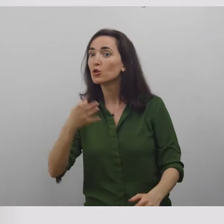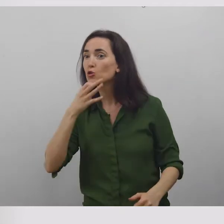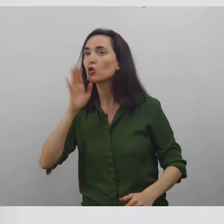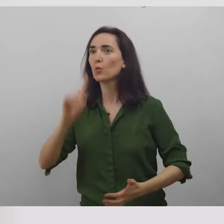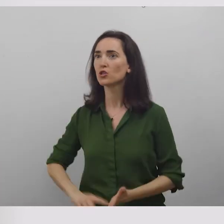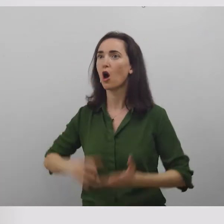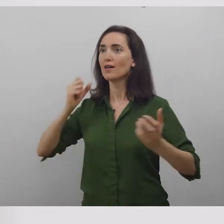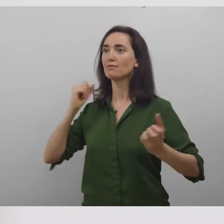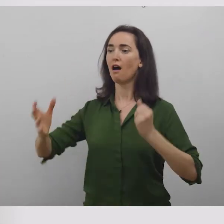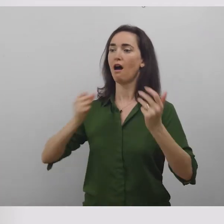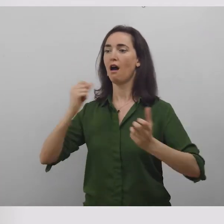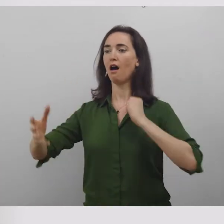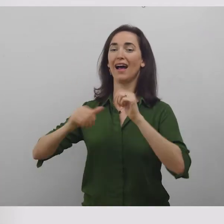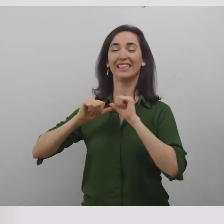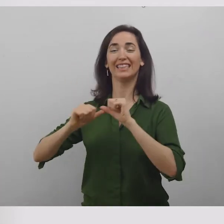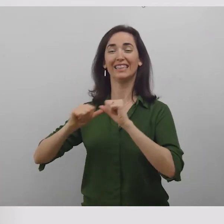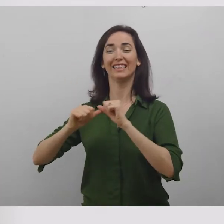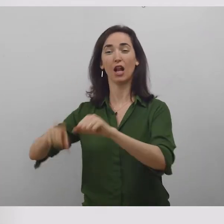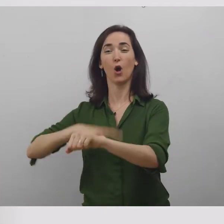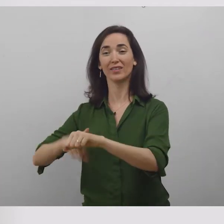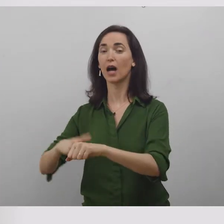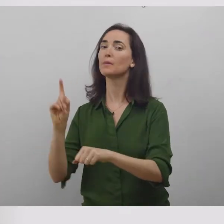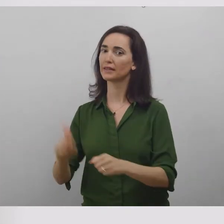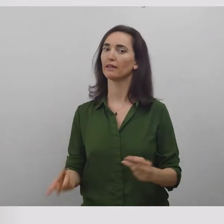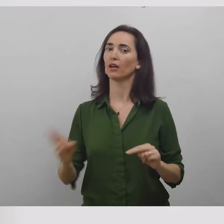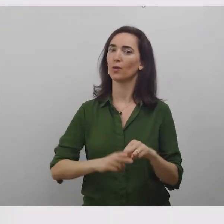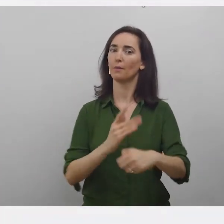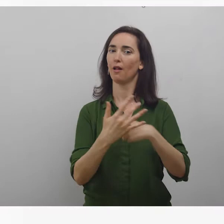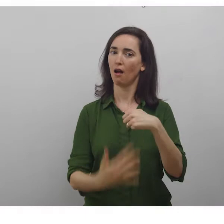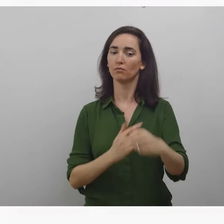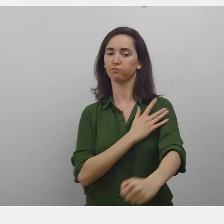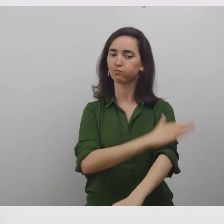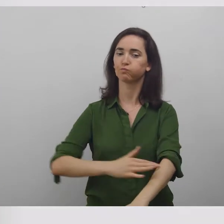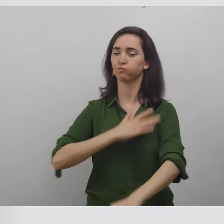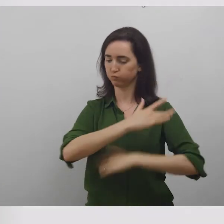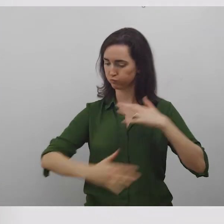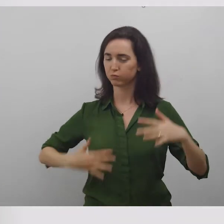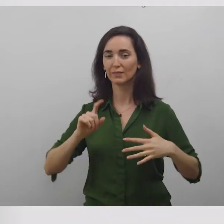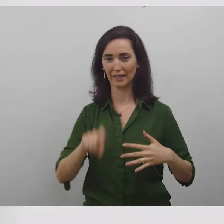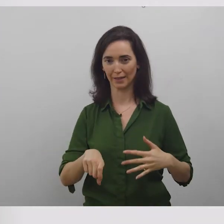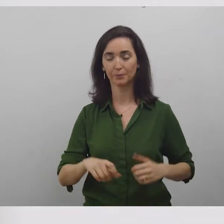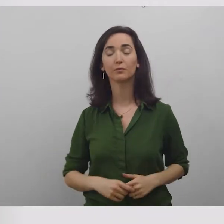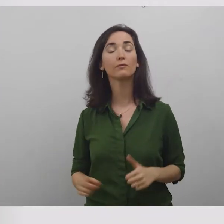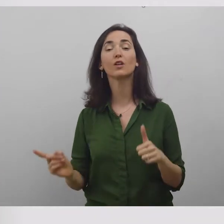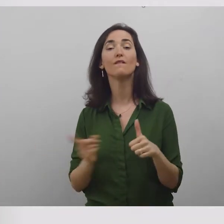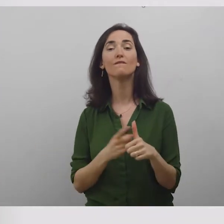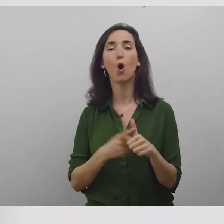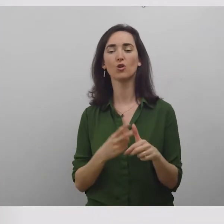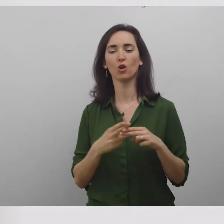to endure doing the movements of sign language for a prolonged period of time. The first thing we want to do is a technique